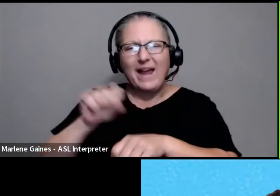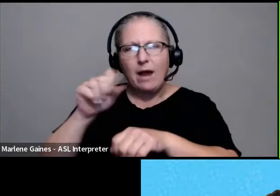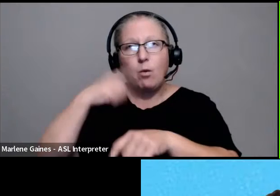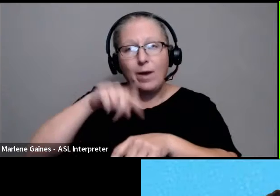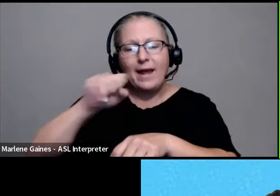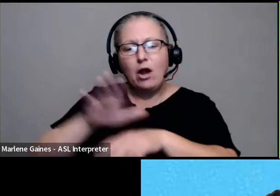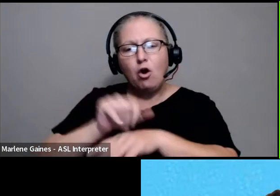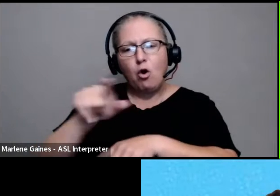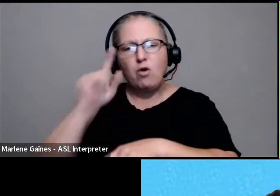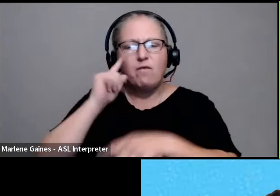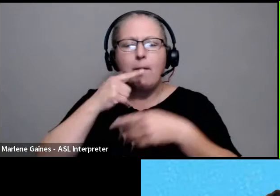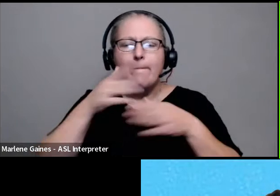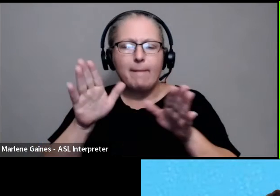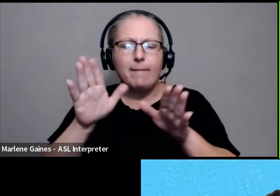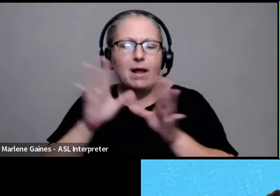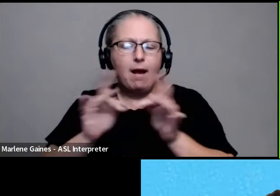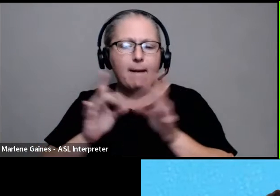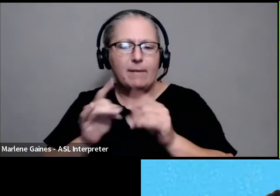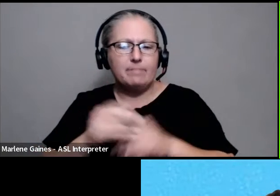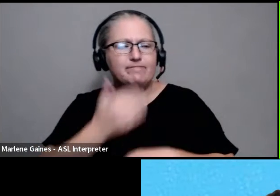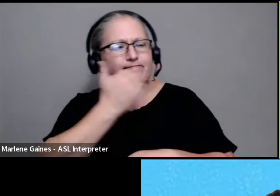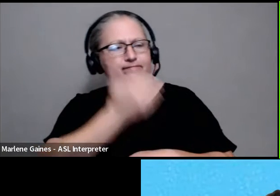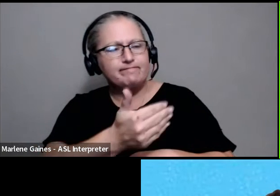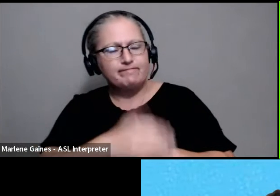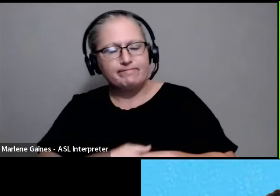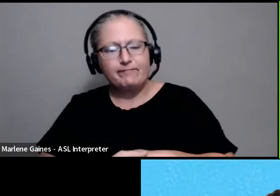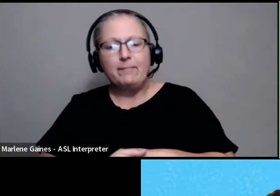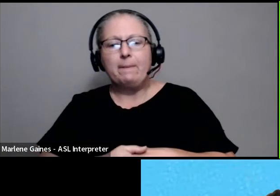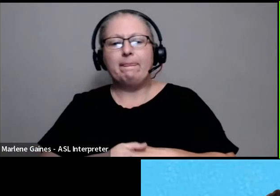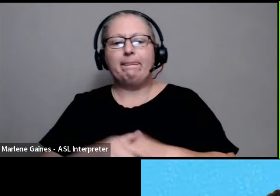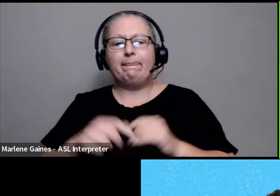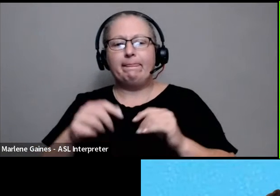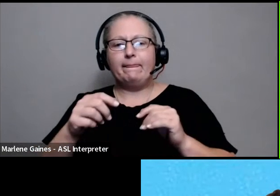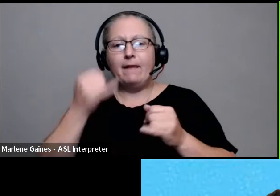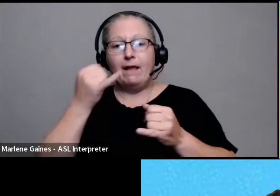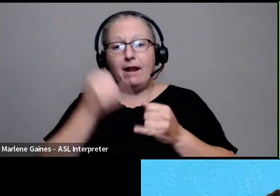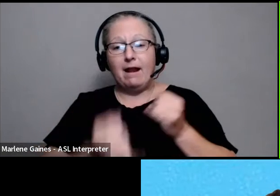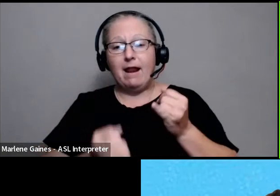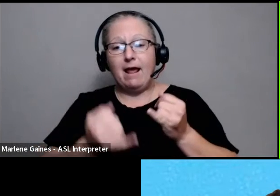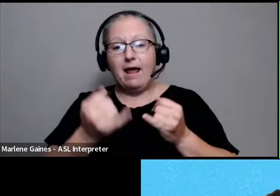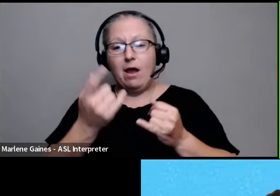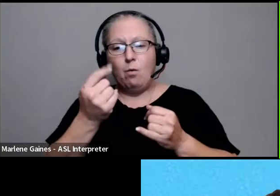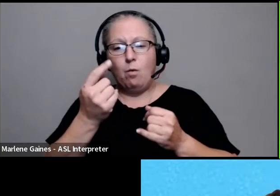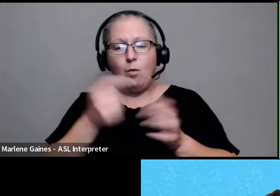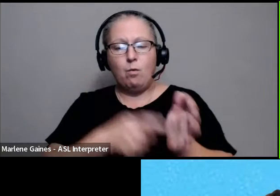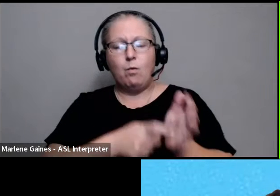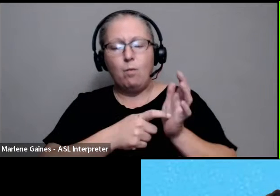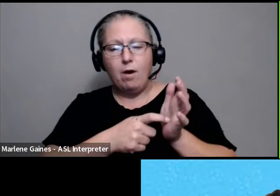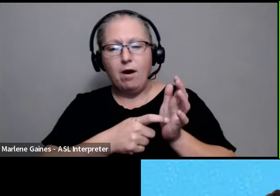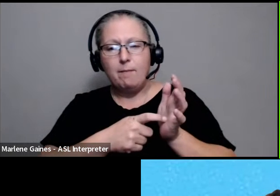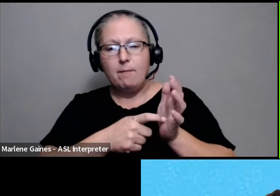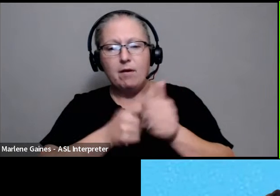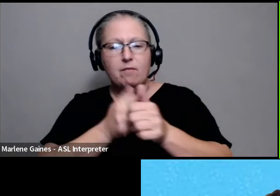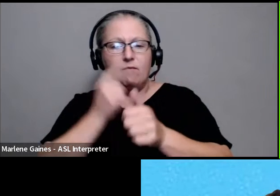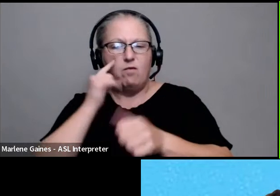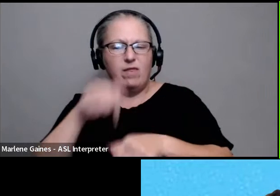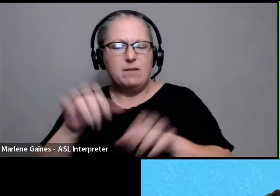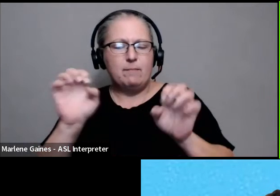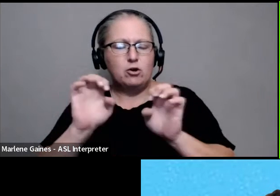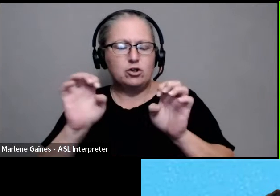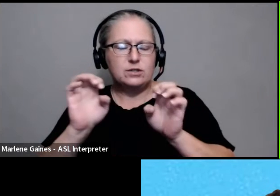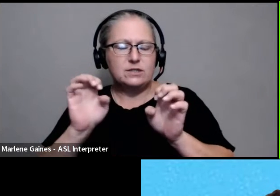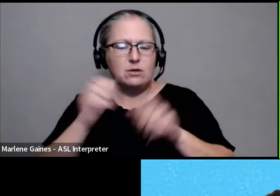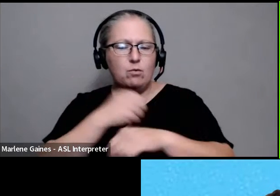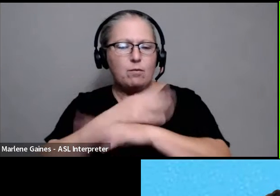you. Okay, thank you. Finally, there is one last statutory requirement in relation to this emergency